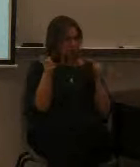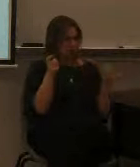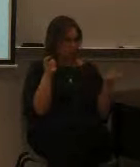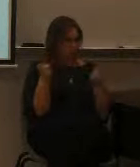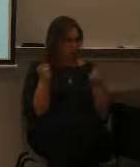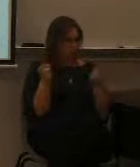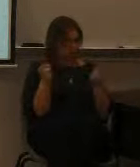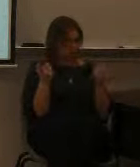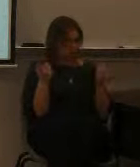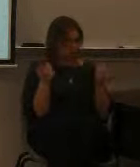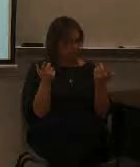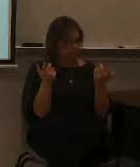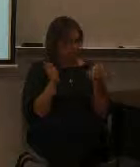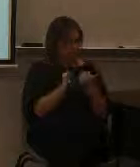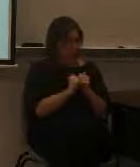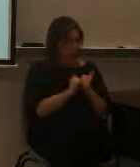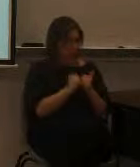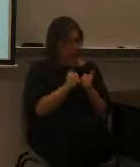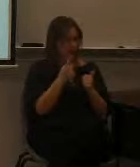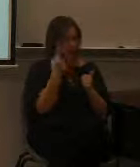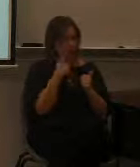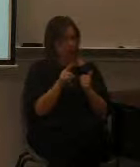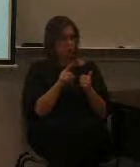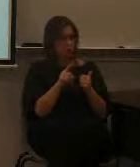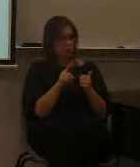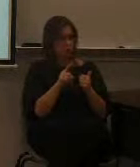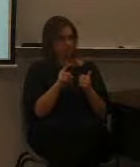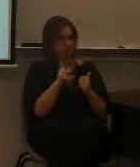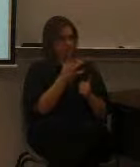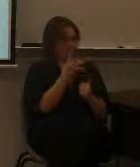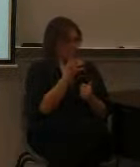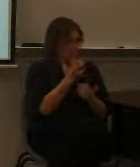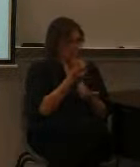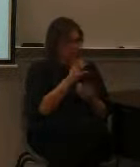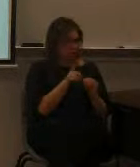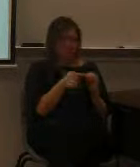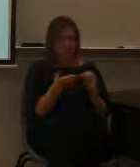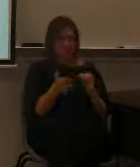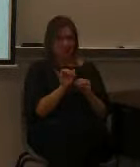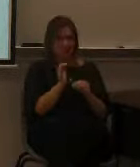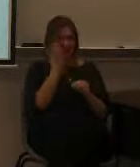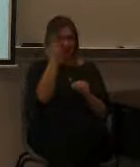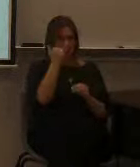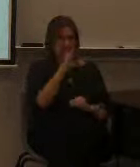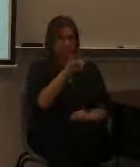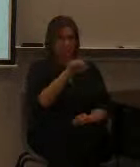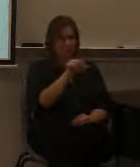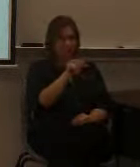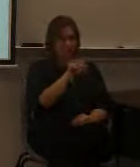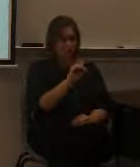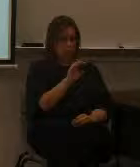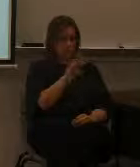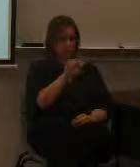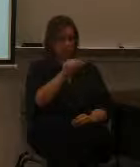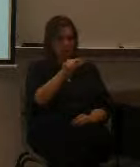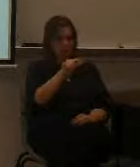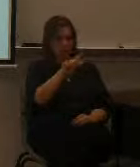control of competition for light when we talk about things like why cyanobacteria are